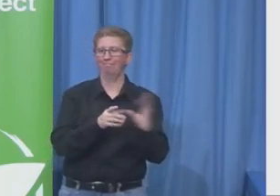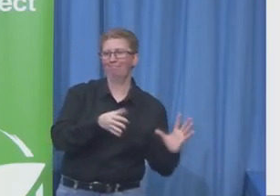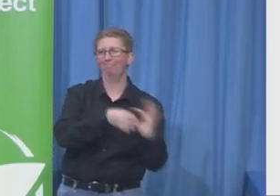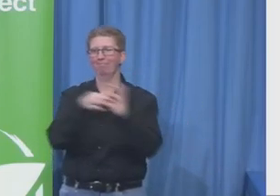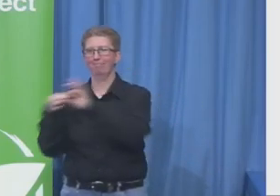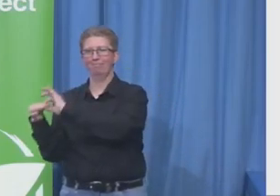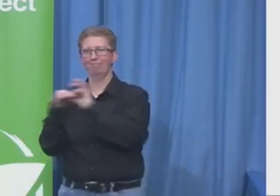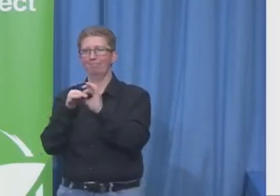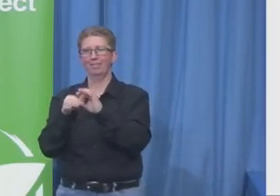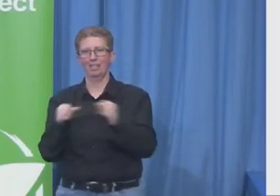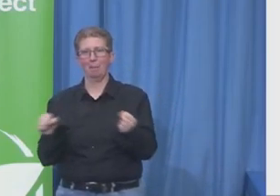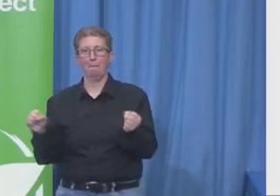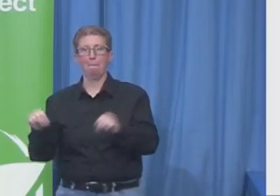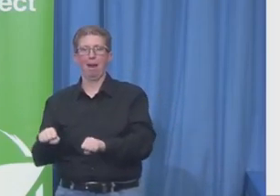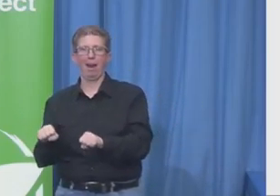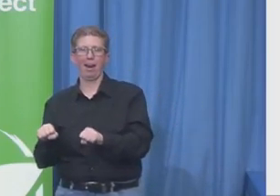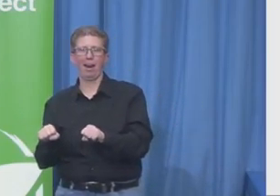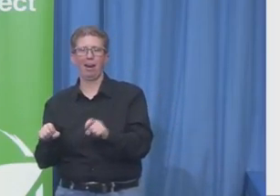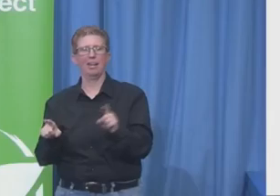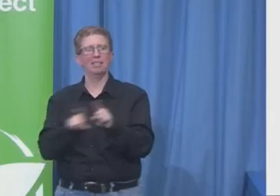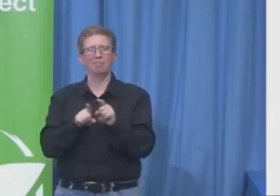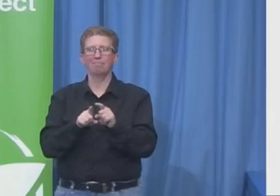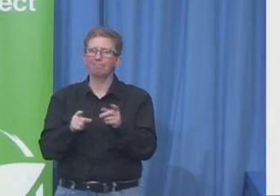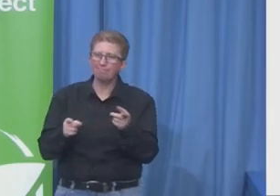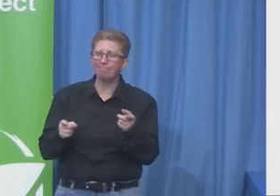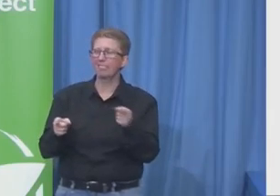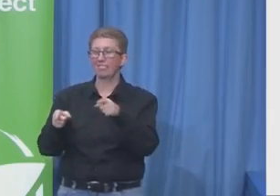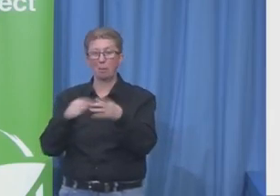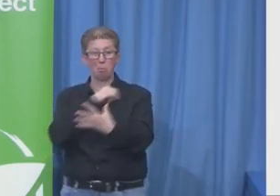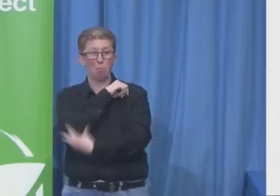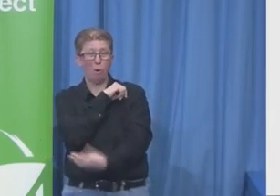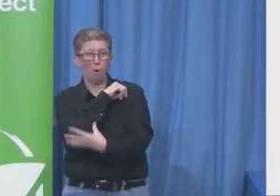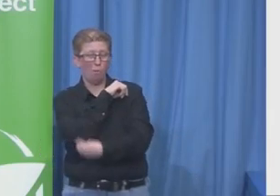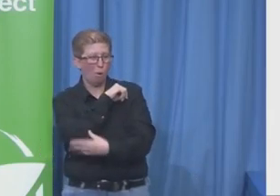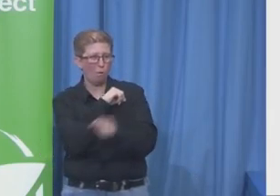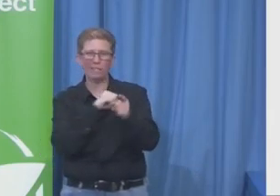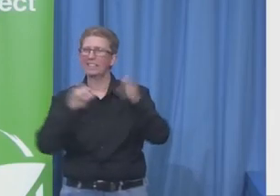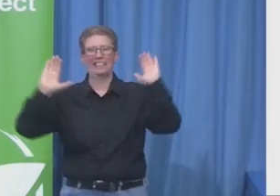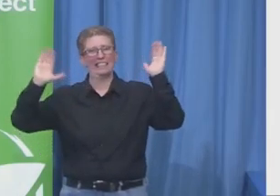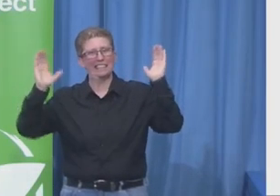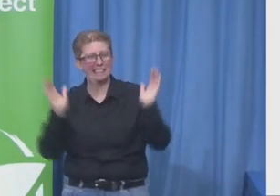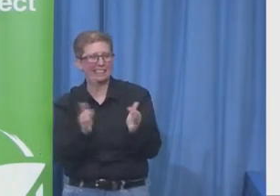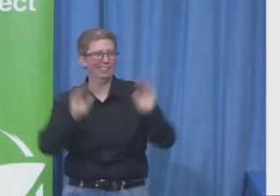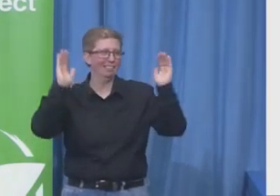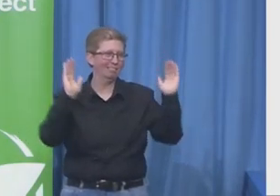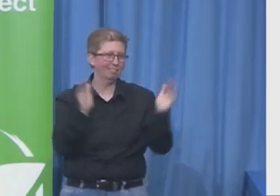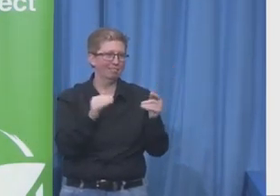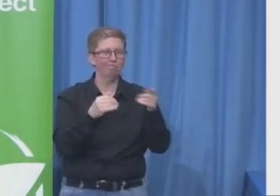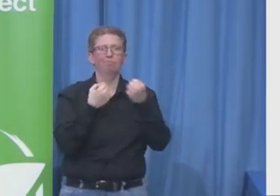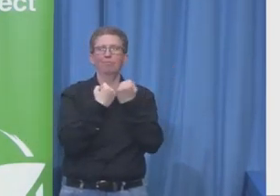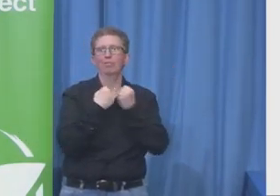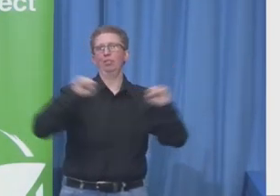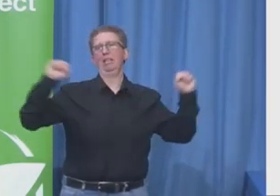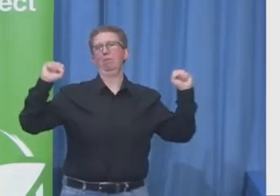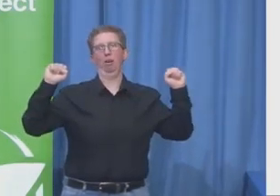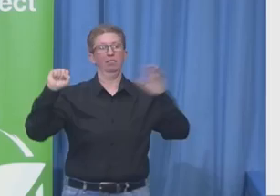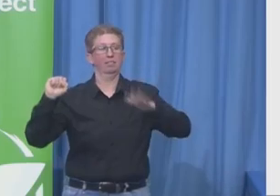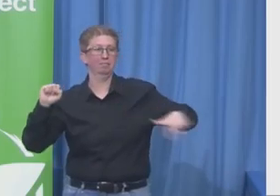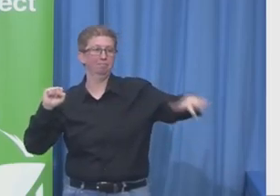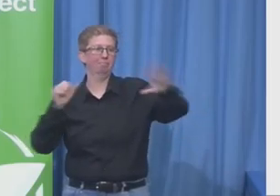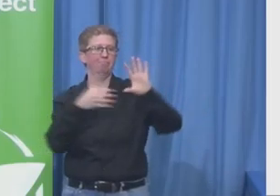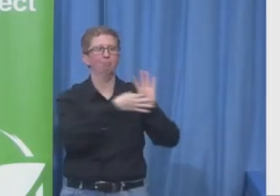to promote resilient and democratic societies. USAID has an annual budget of approximately